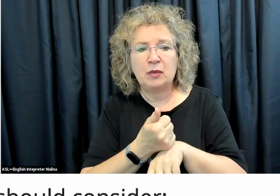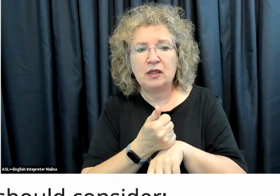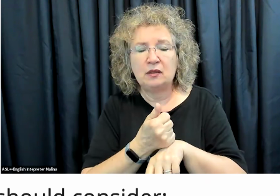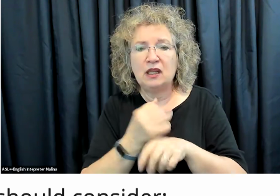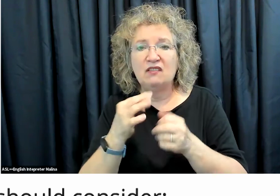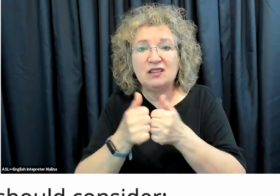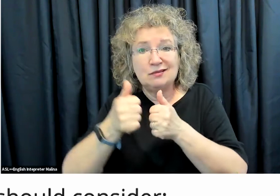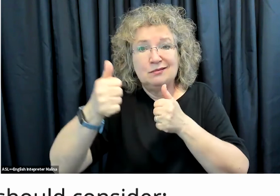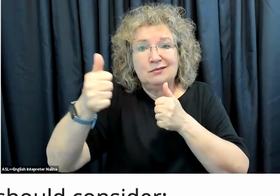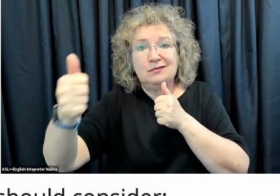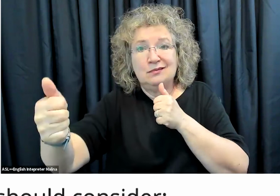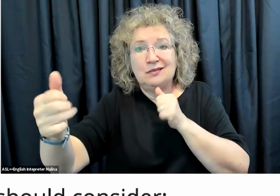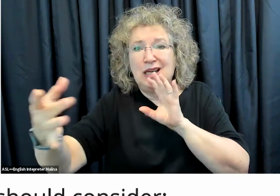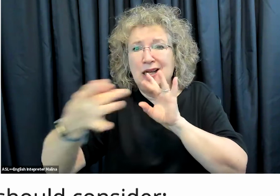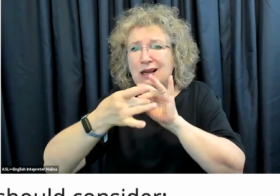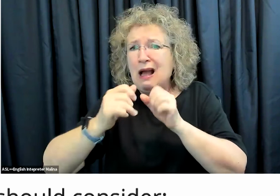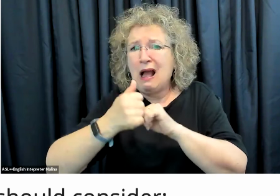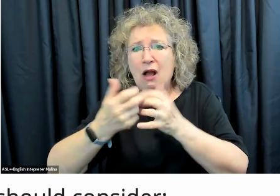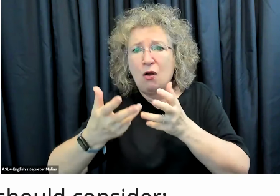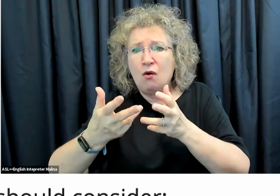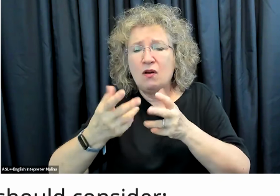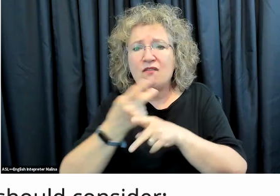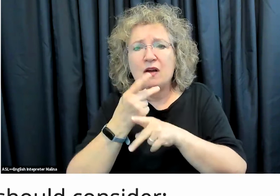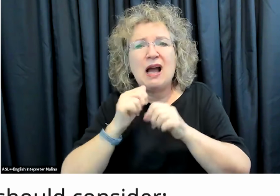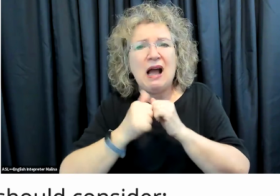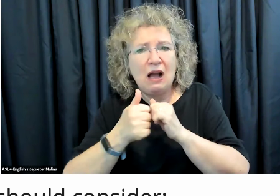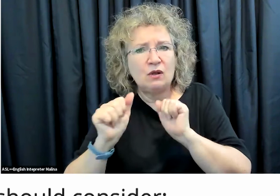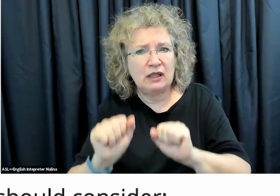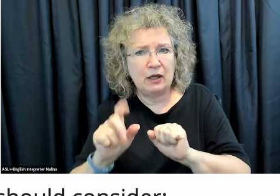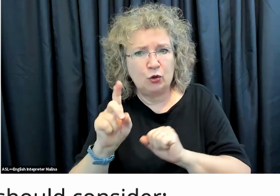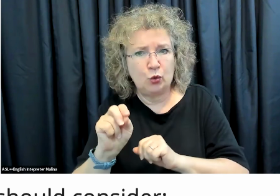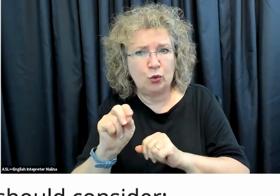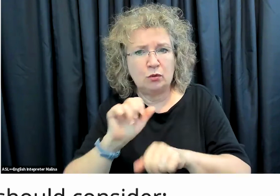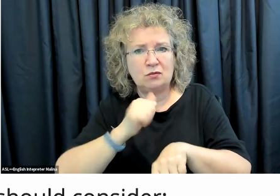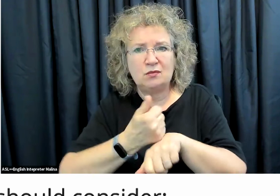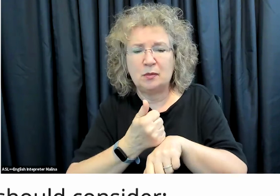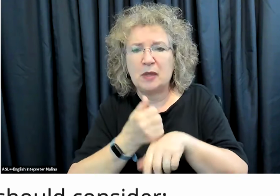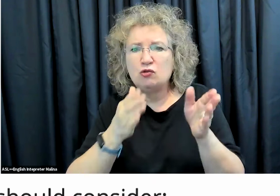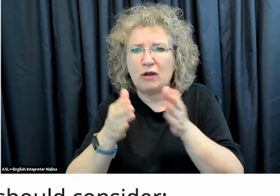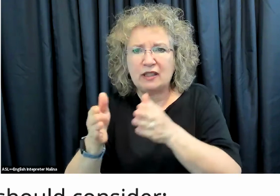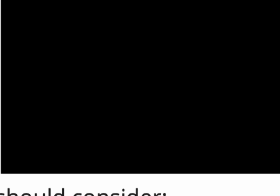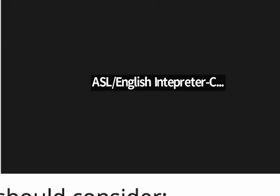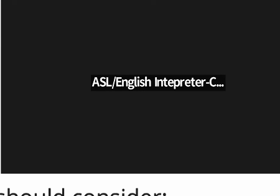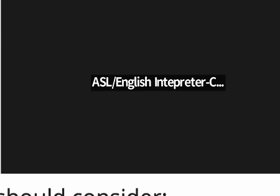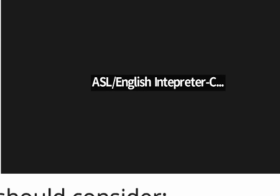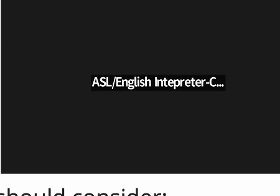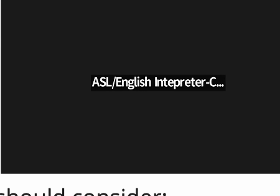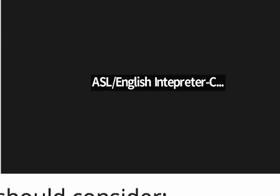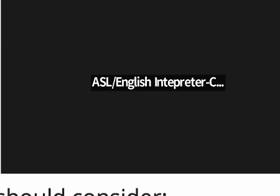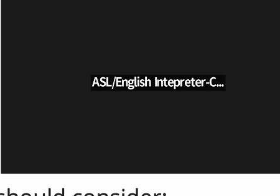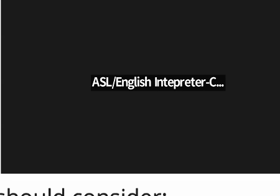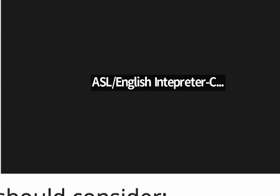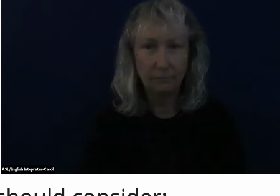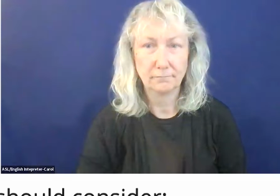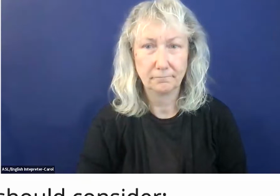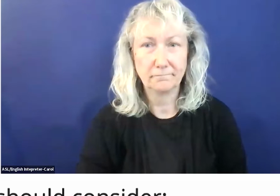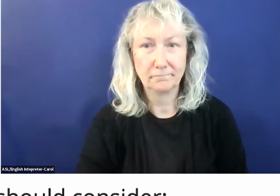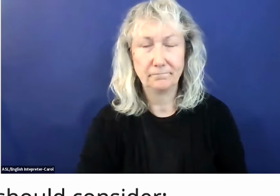possible. So again, thinking about our communities beyond our immediate community.